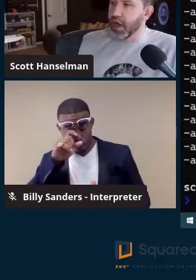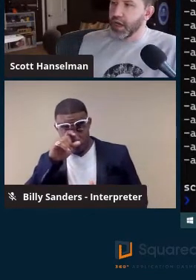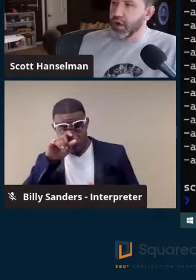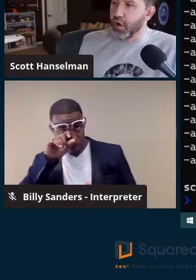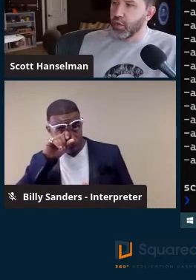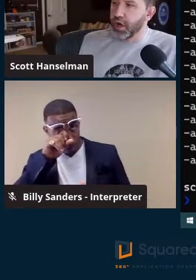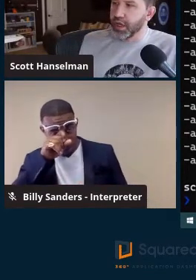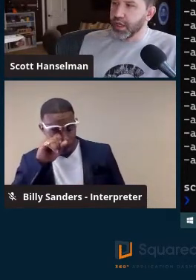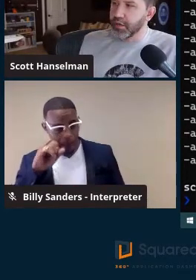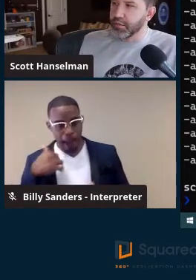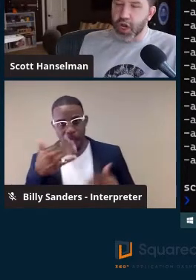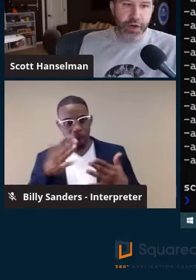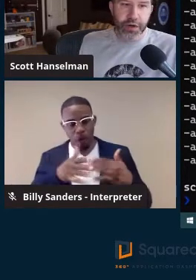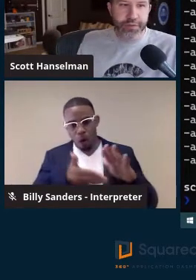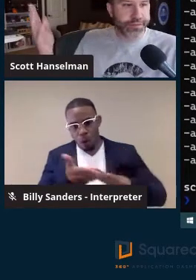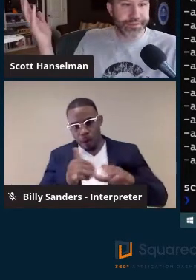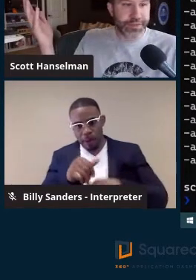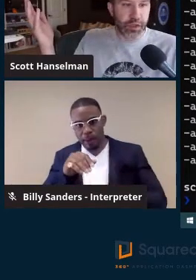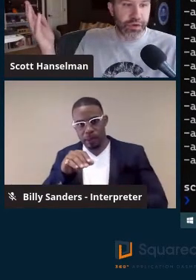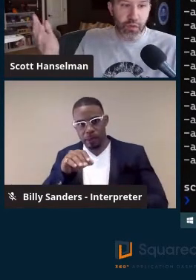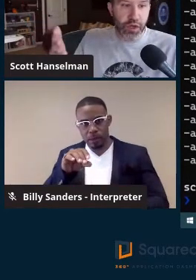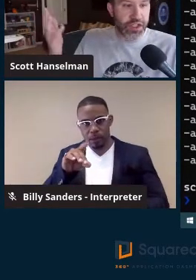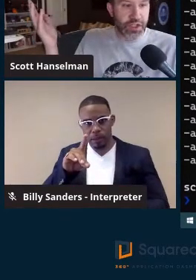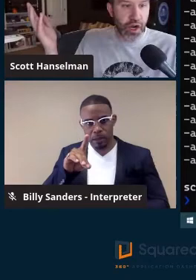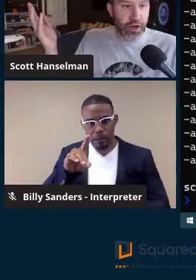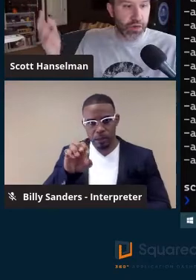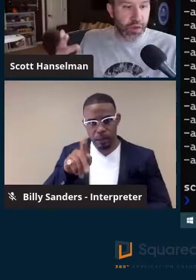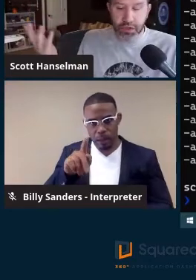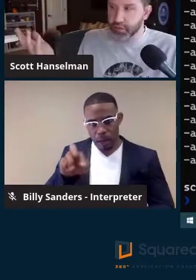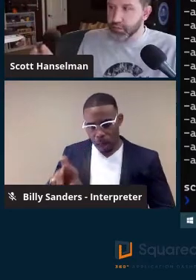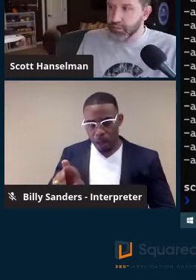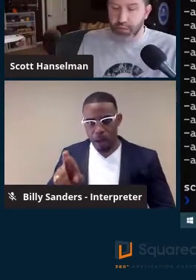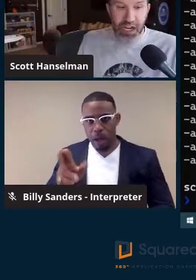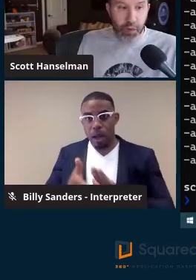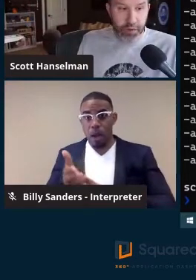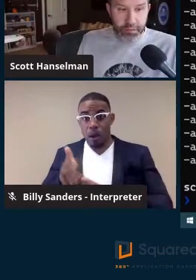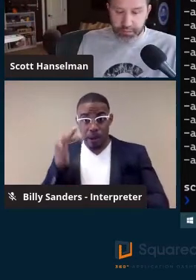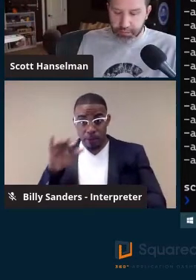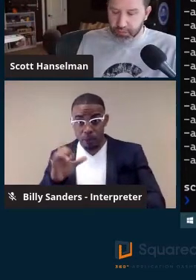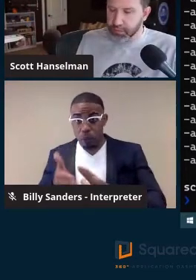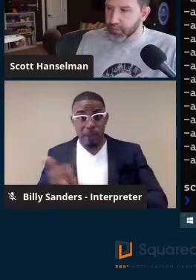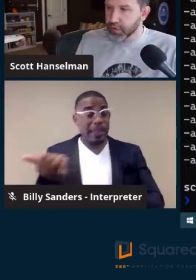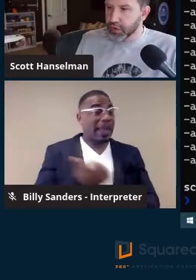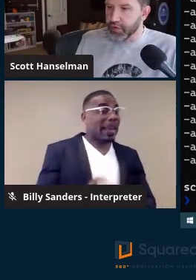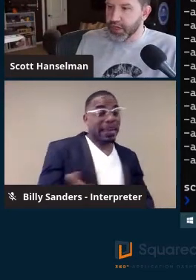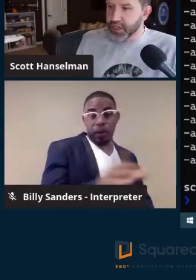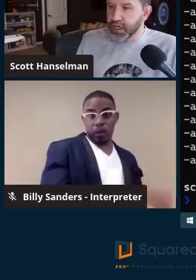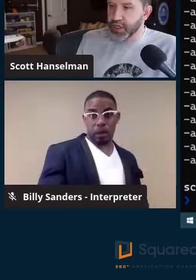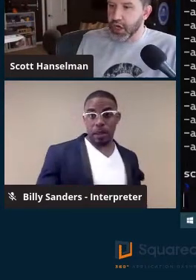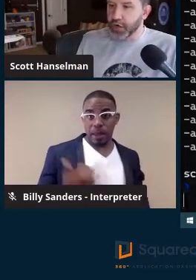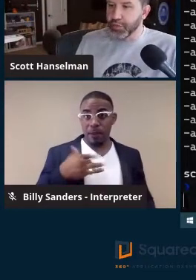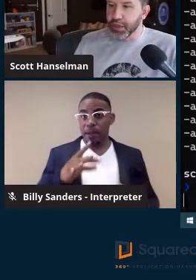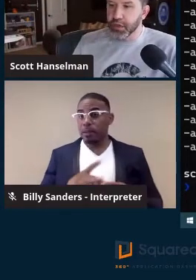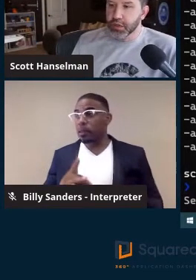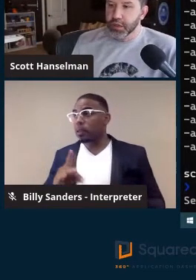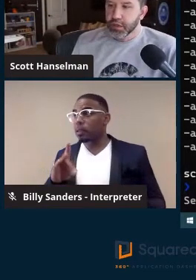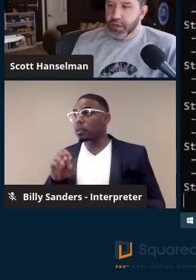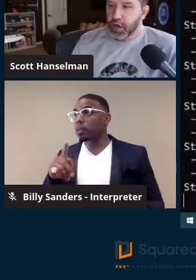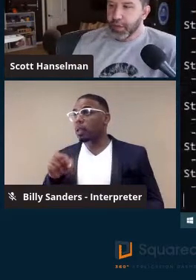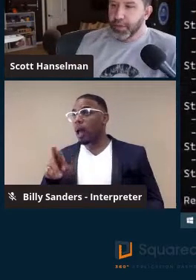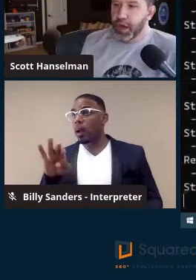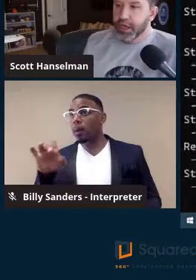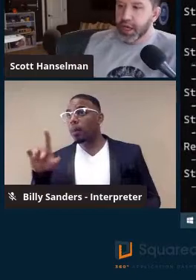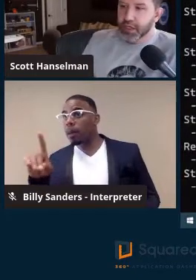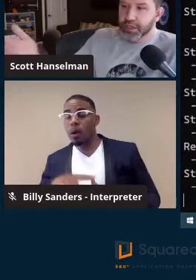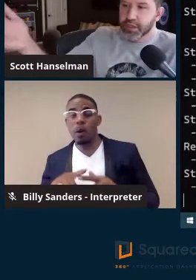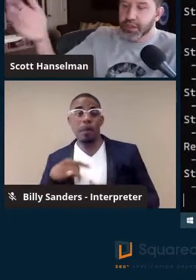I've got it all running in Docker. So if it runs in Docker, it runs anywhere. Yep. So if I say Docker build on